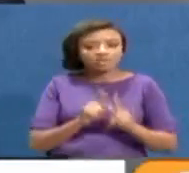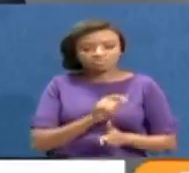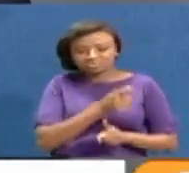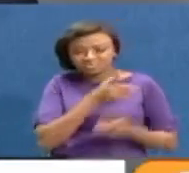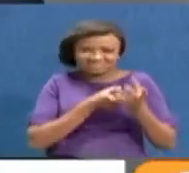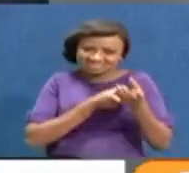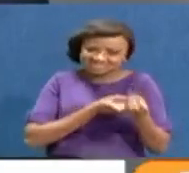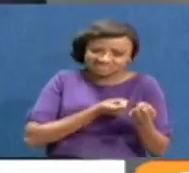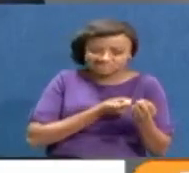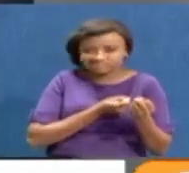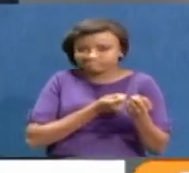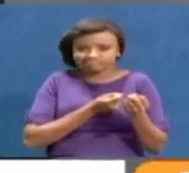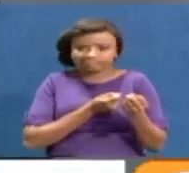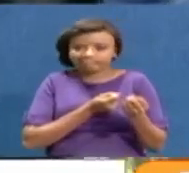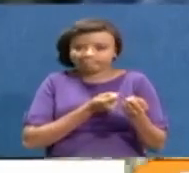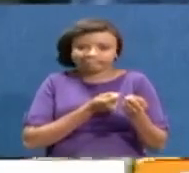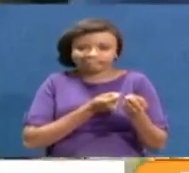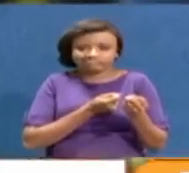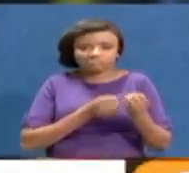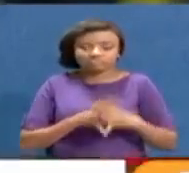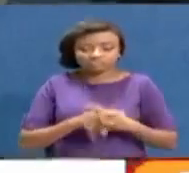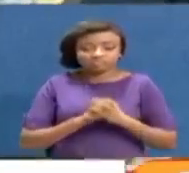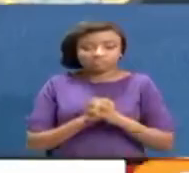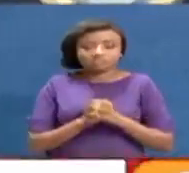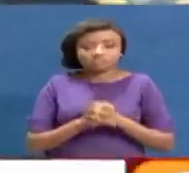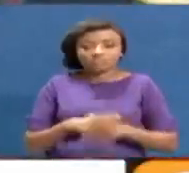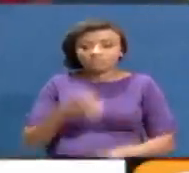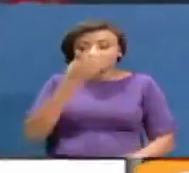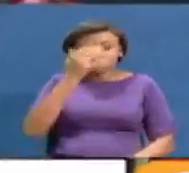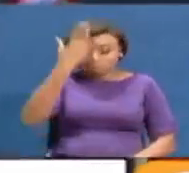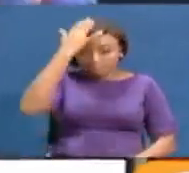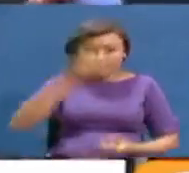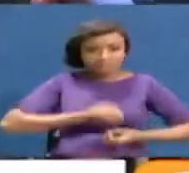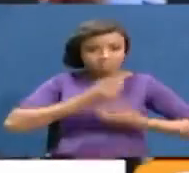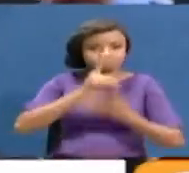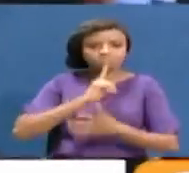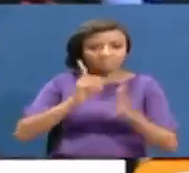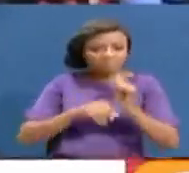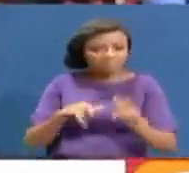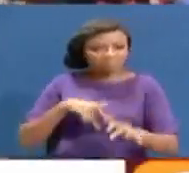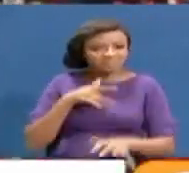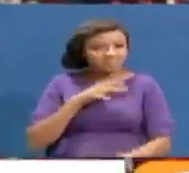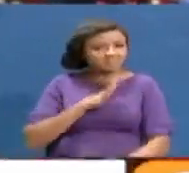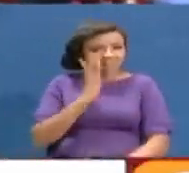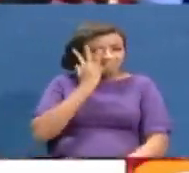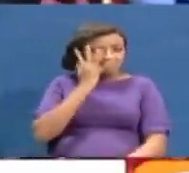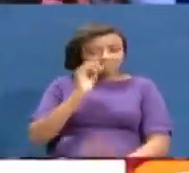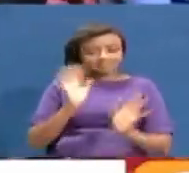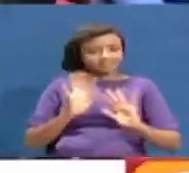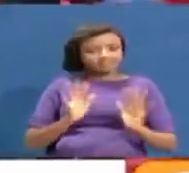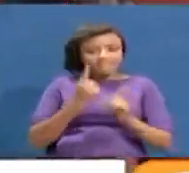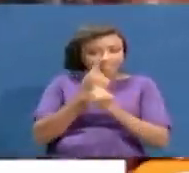be trusted with any electoral or referendum process. Deputy President William Ruto on Monday expressed his reservations about some of the BBI